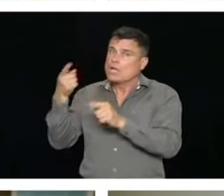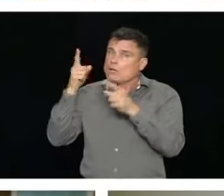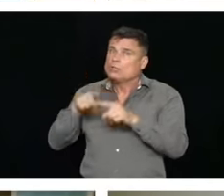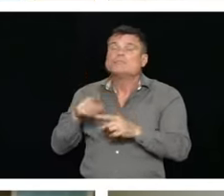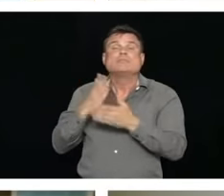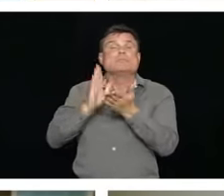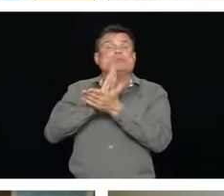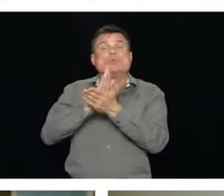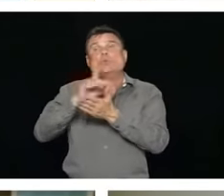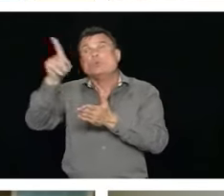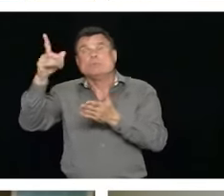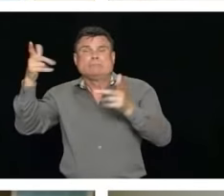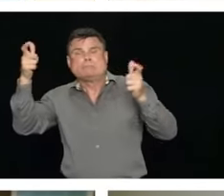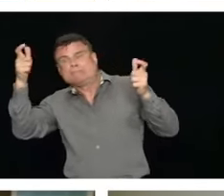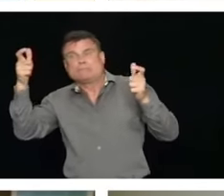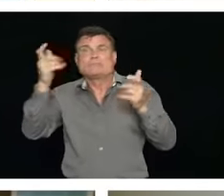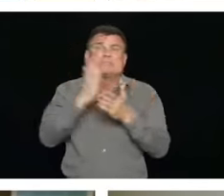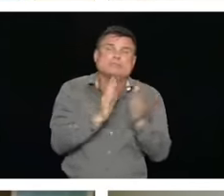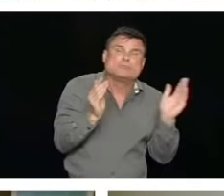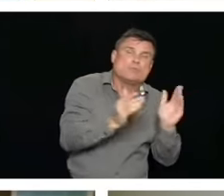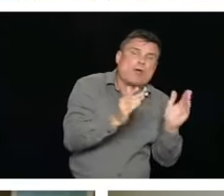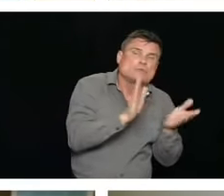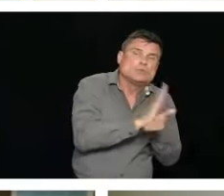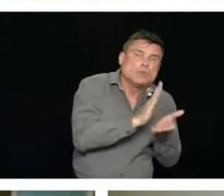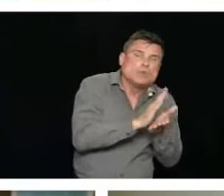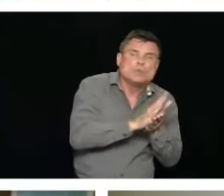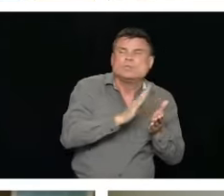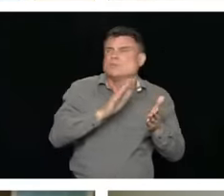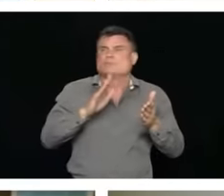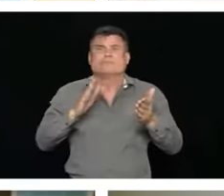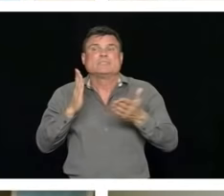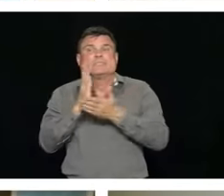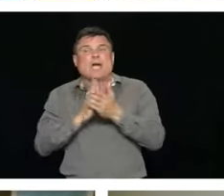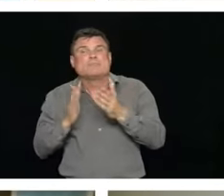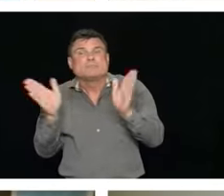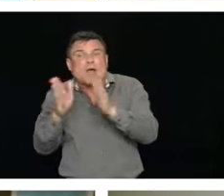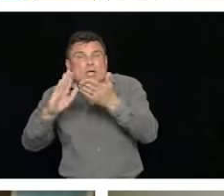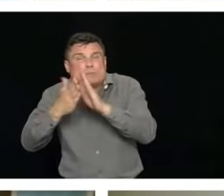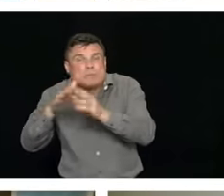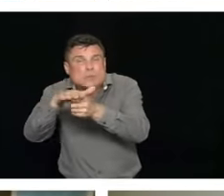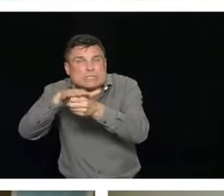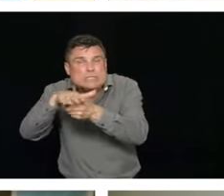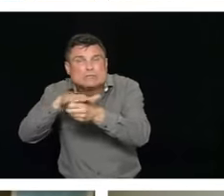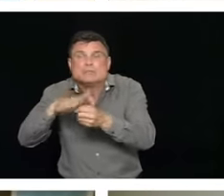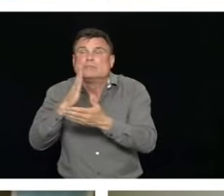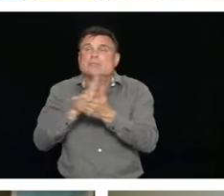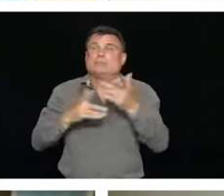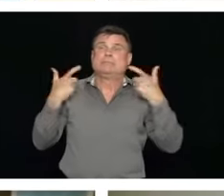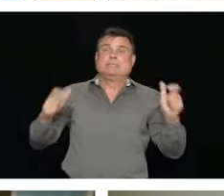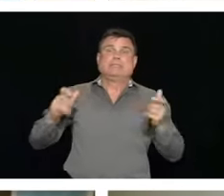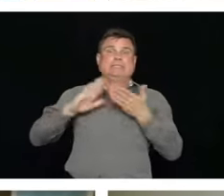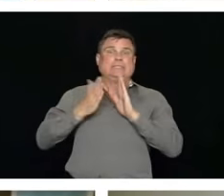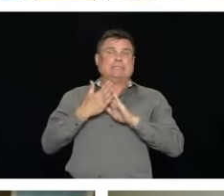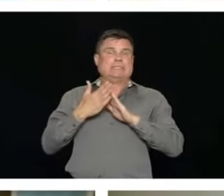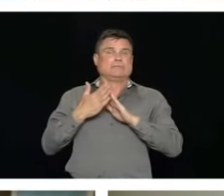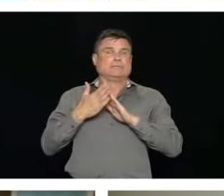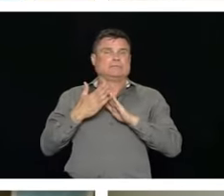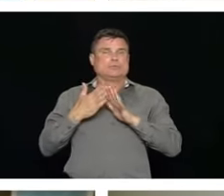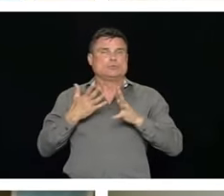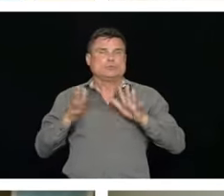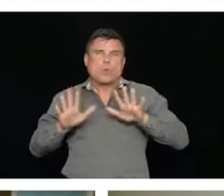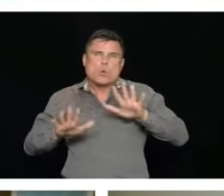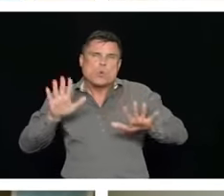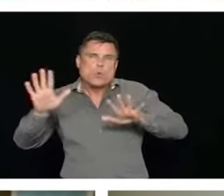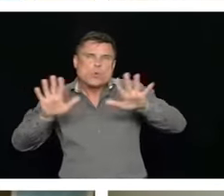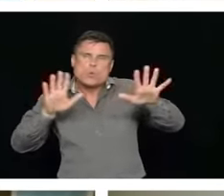we've said, look, every local teachers union has to be contributing to what a schedule will look like. They have to submit those plans